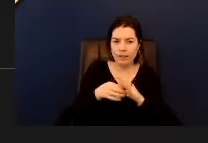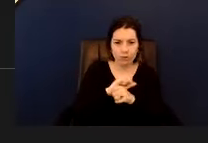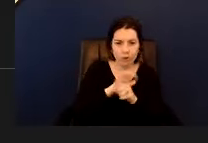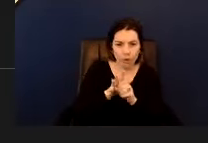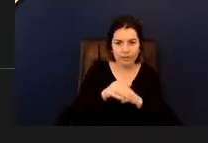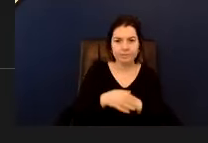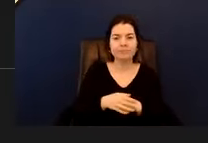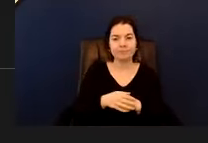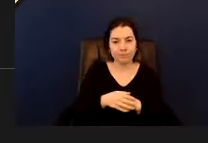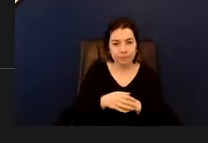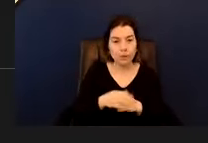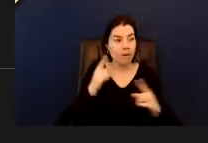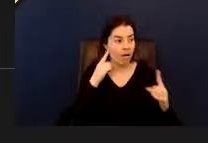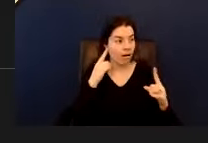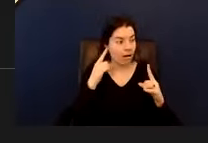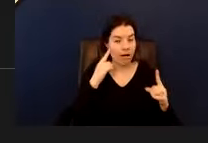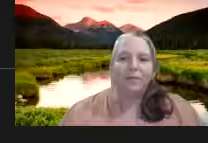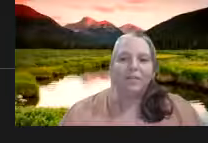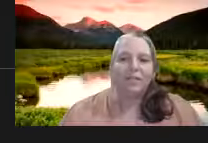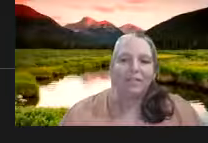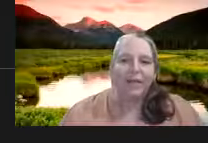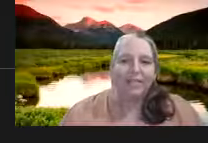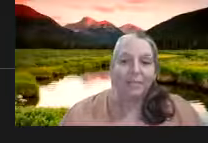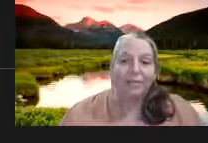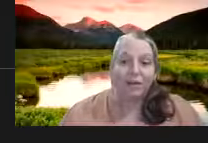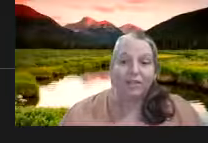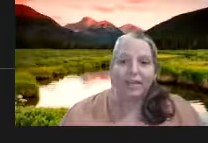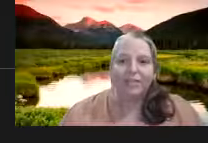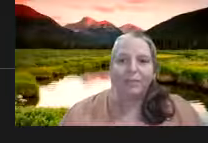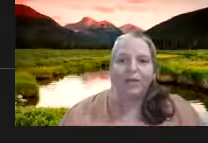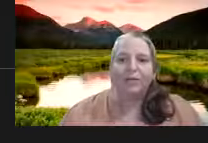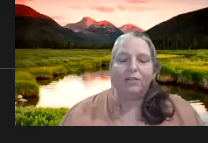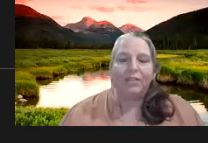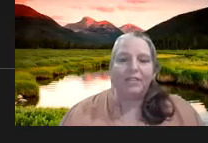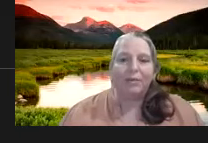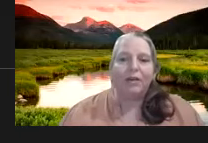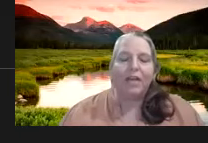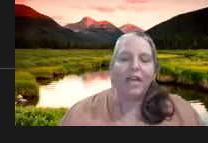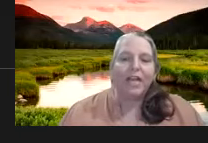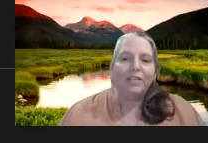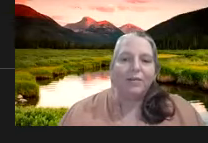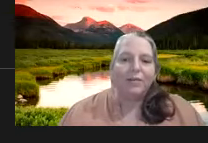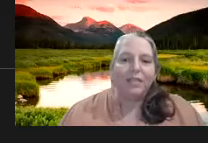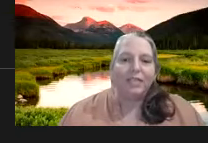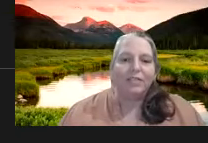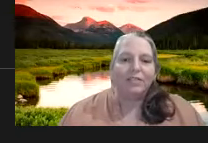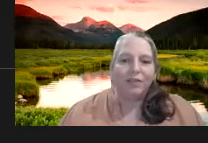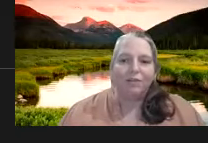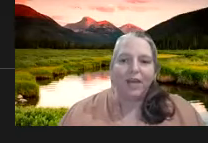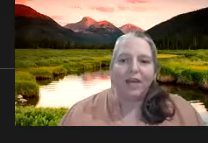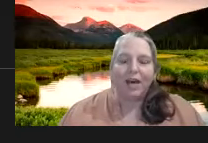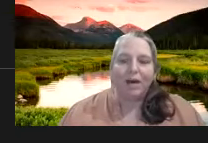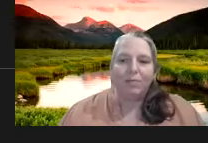a lot of different issues and challenges, especially as the pandemic started last spring and early summer. And so we released